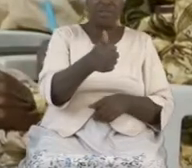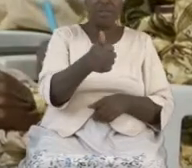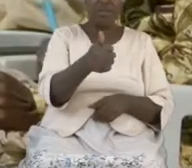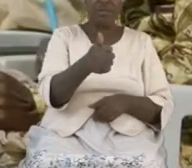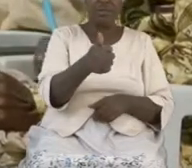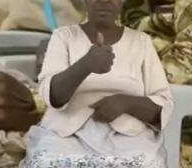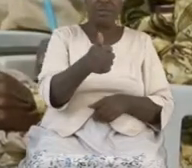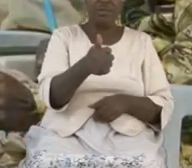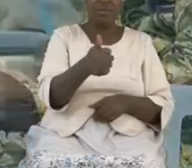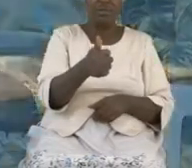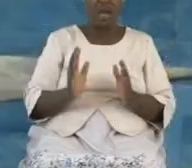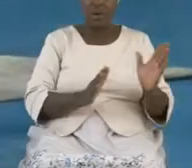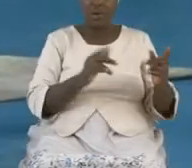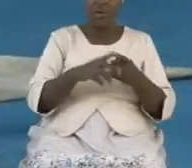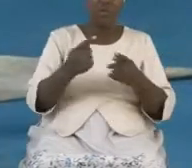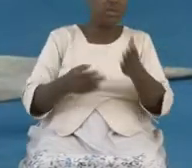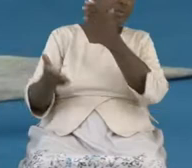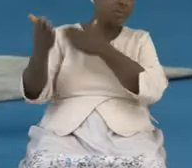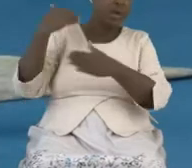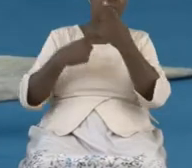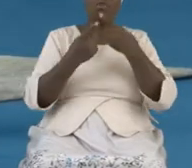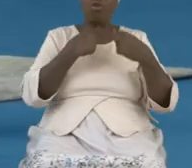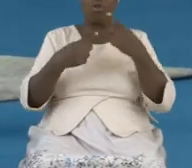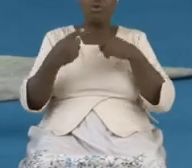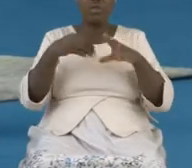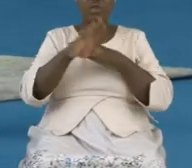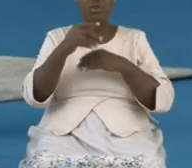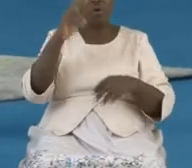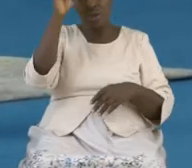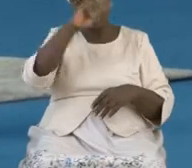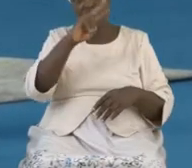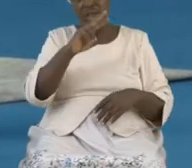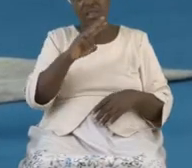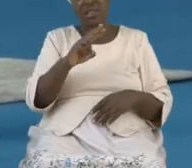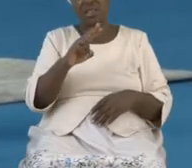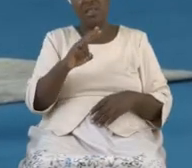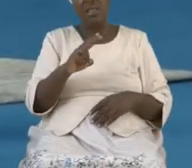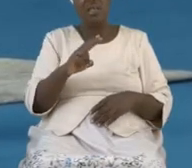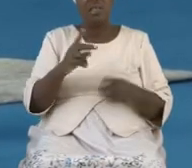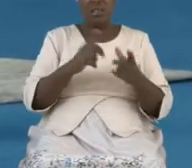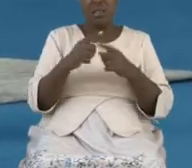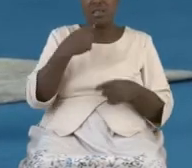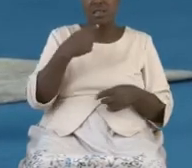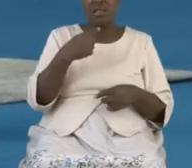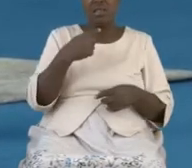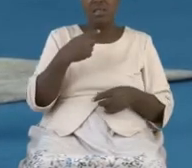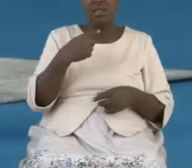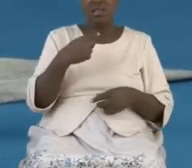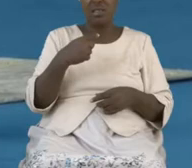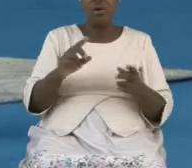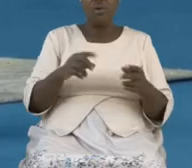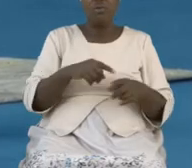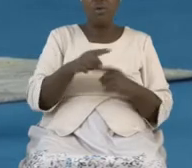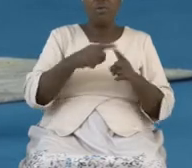according to the former lusts in your ignorance. He said, when we had the former lusts, we